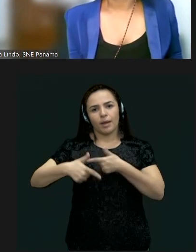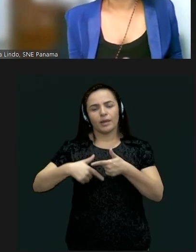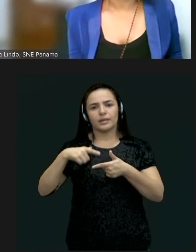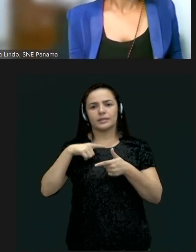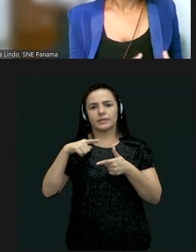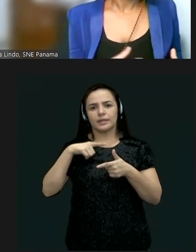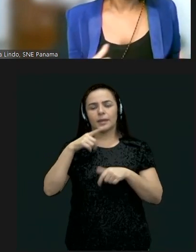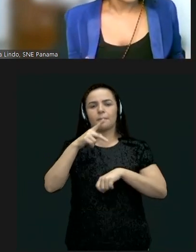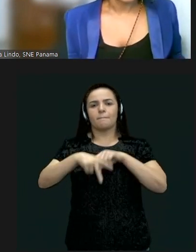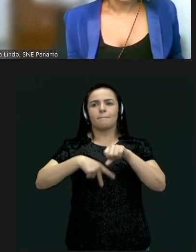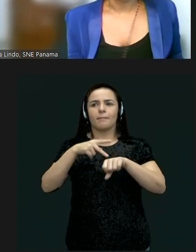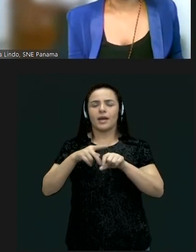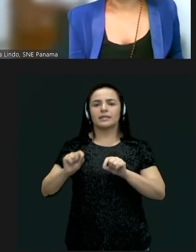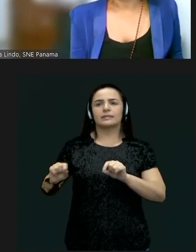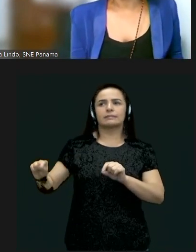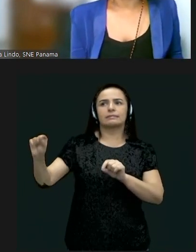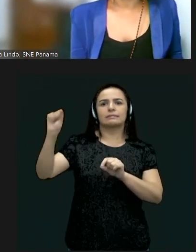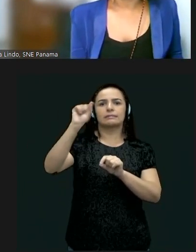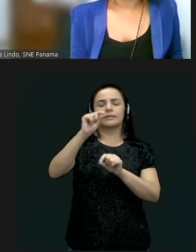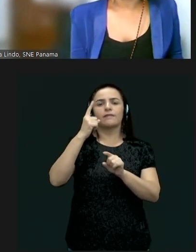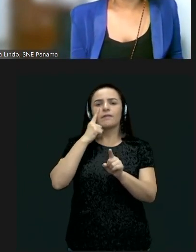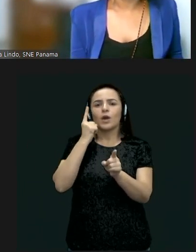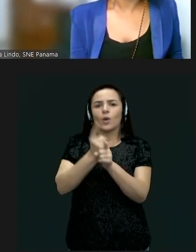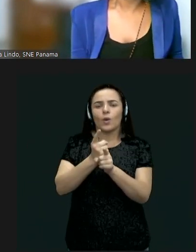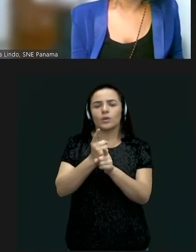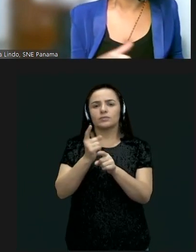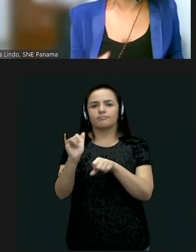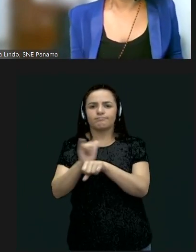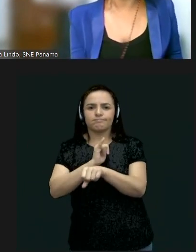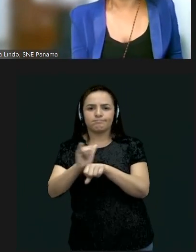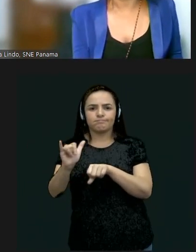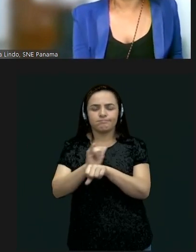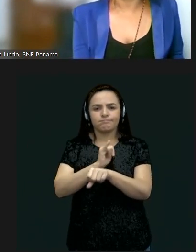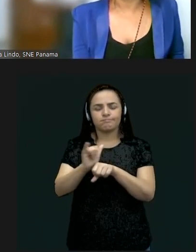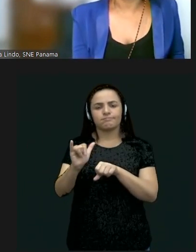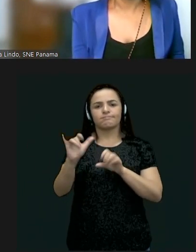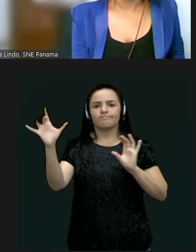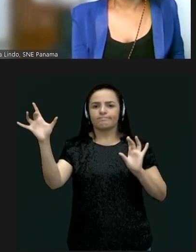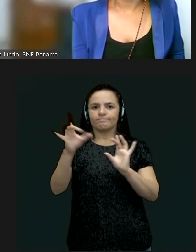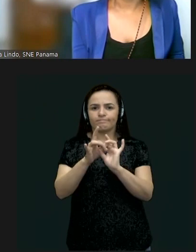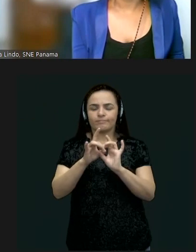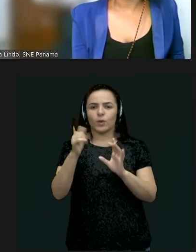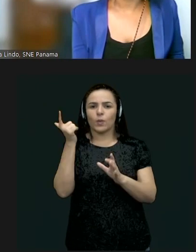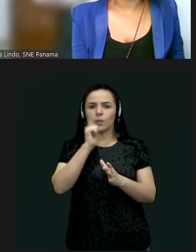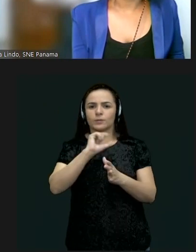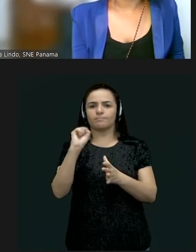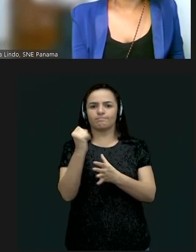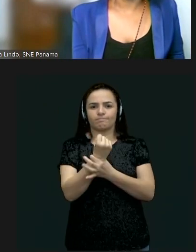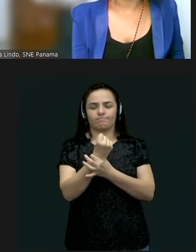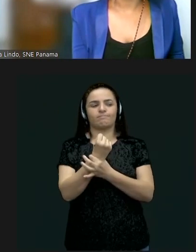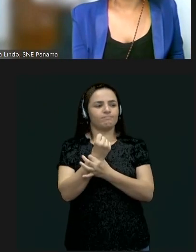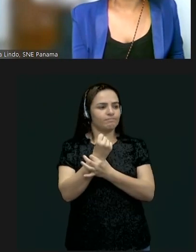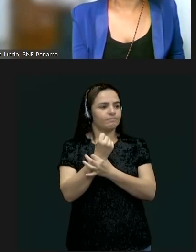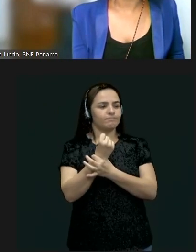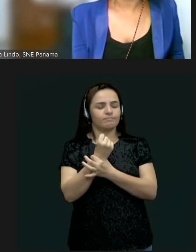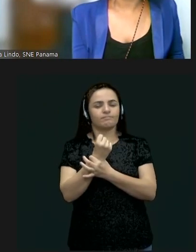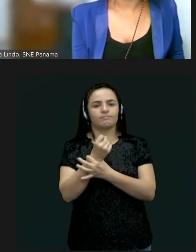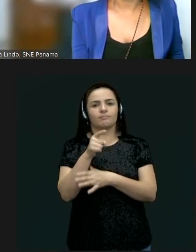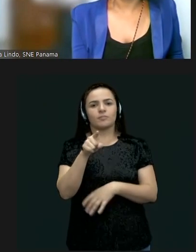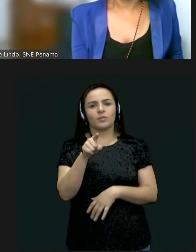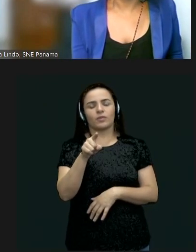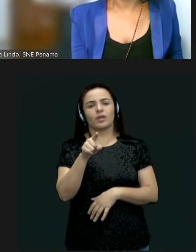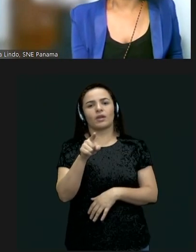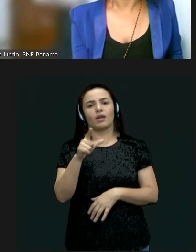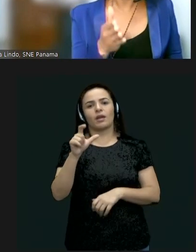and the Caribbean countries to identify cooperation mechanisms to assure the implementation of